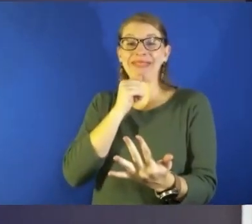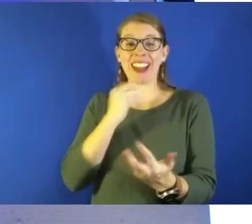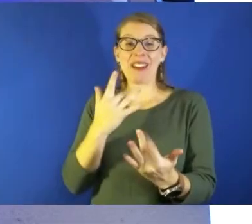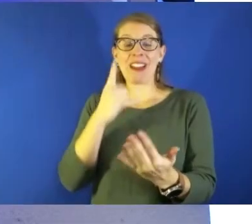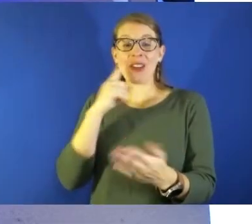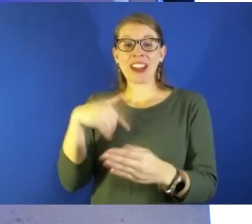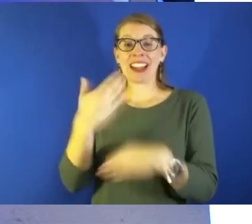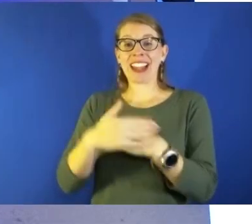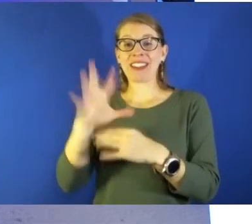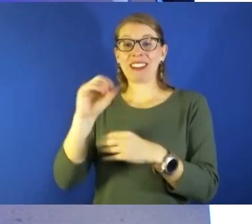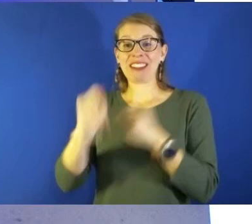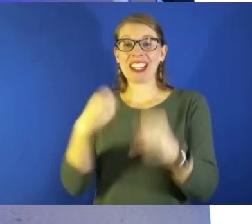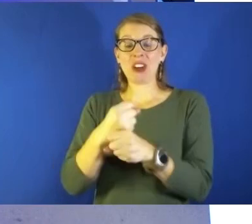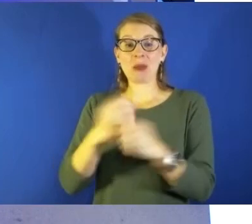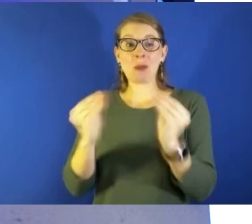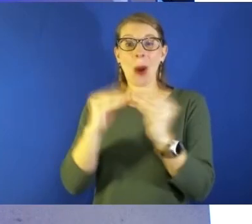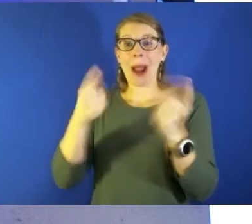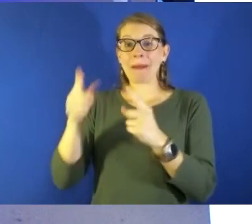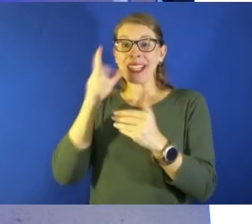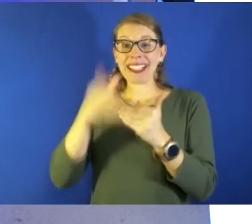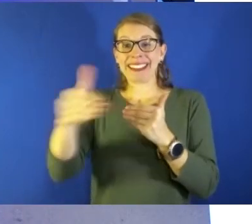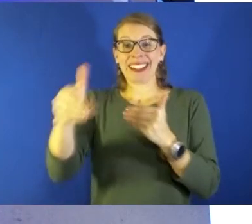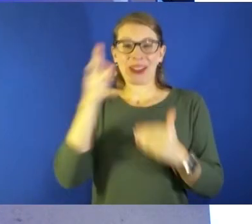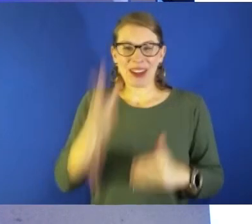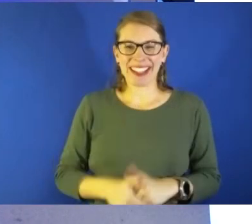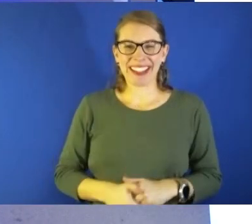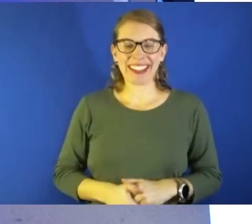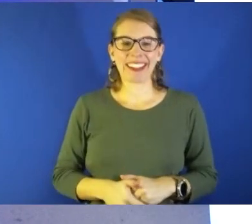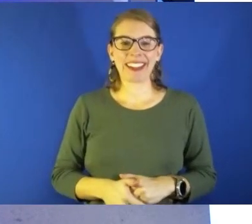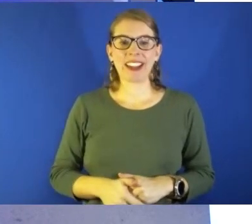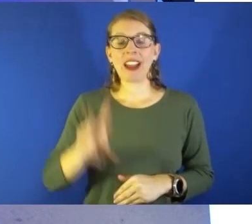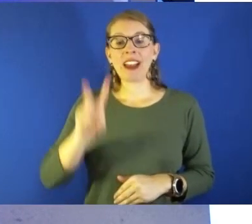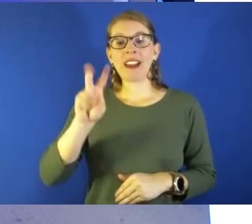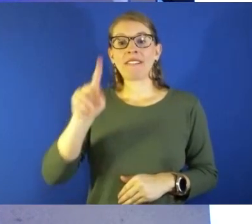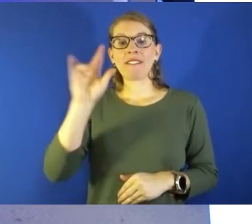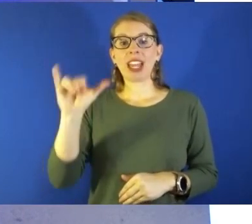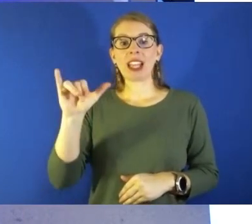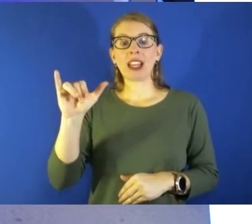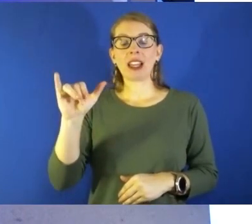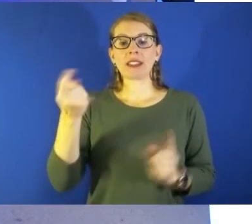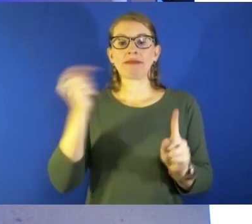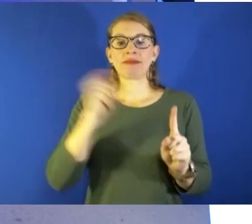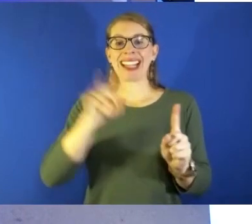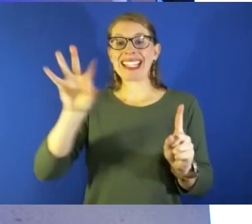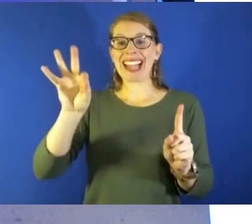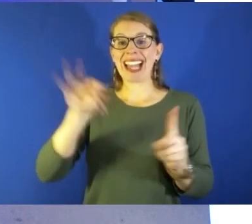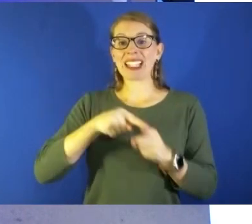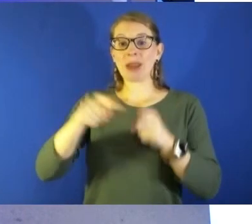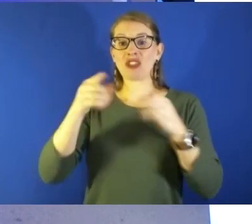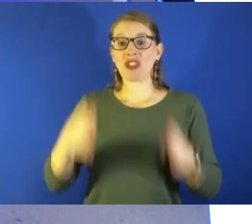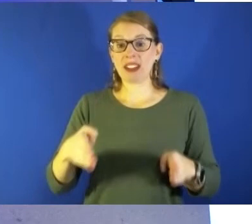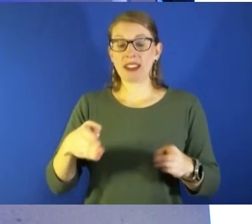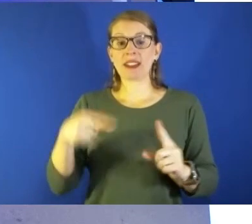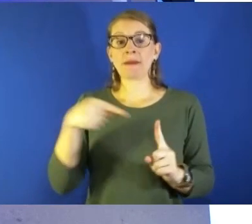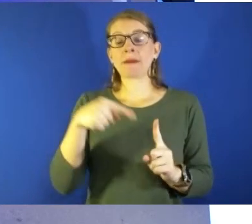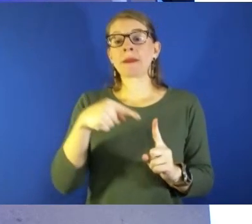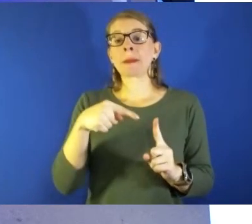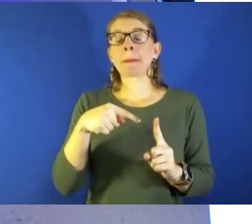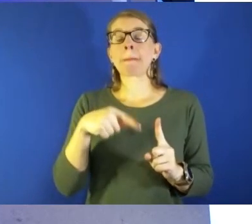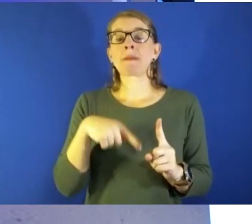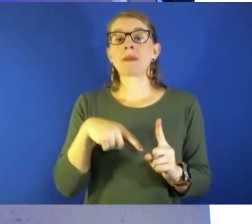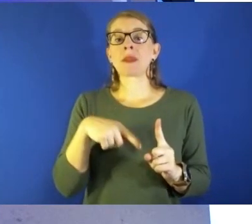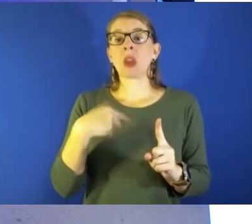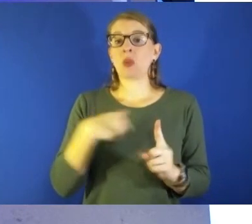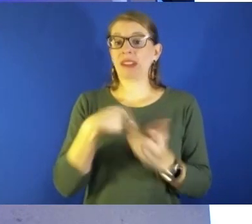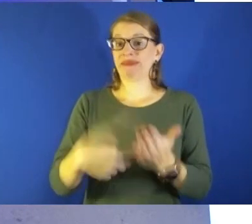know. to come. Yeah. So another question Vicki has, going back to the 9 specialists that it takes to pull off this procedure. We talked about it at the beginning of the